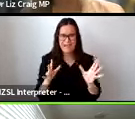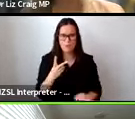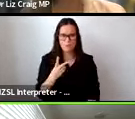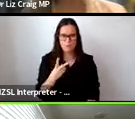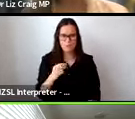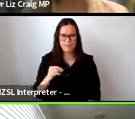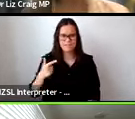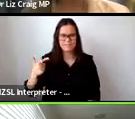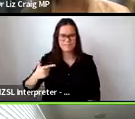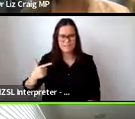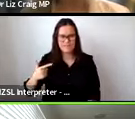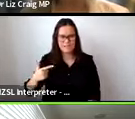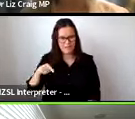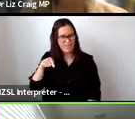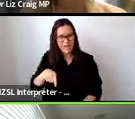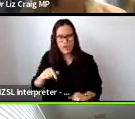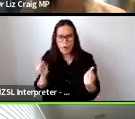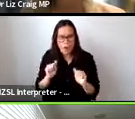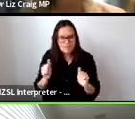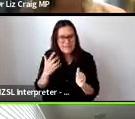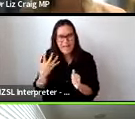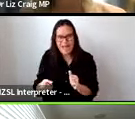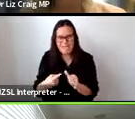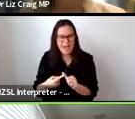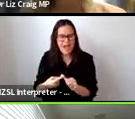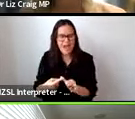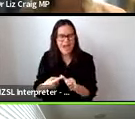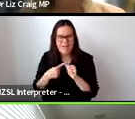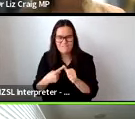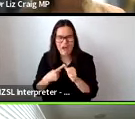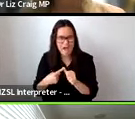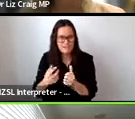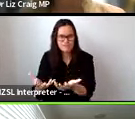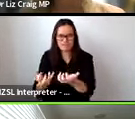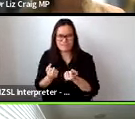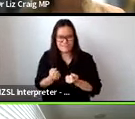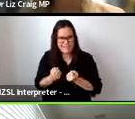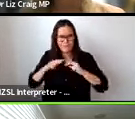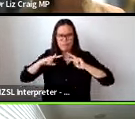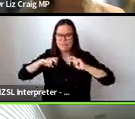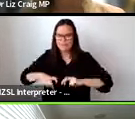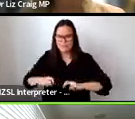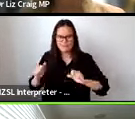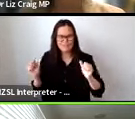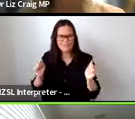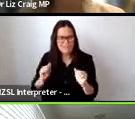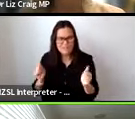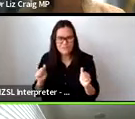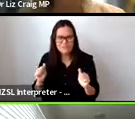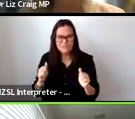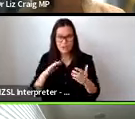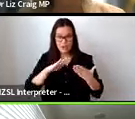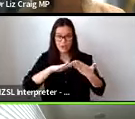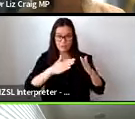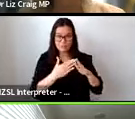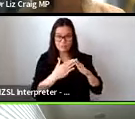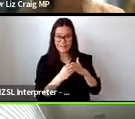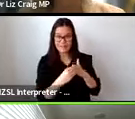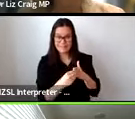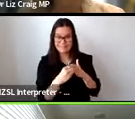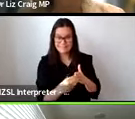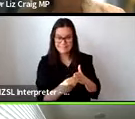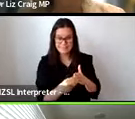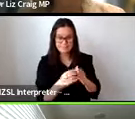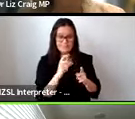they've got all the advice. They've had time to do all the research. You've got community leaders in the disability rights